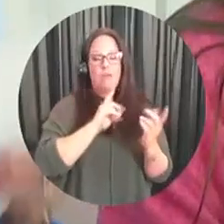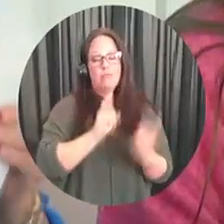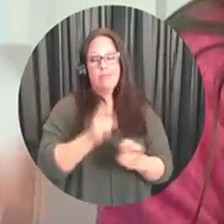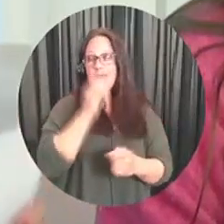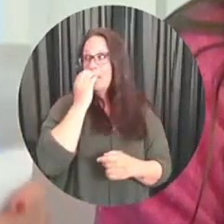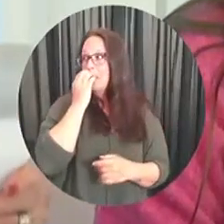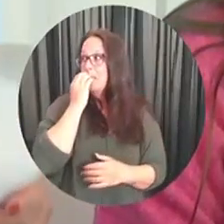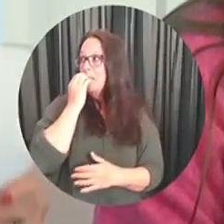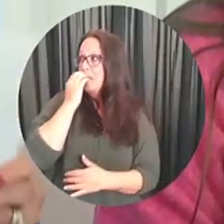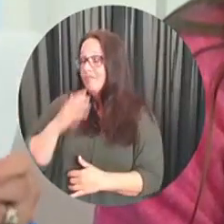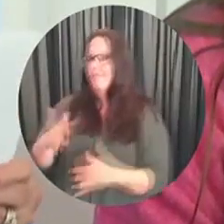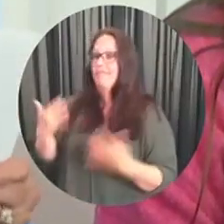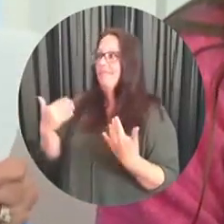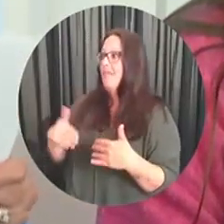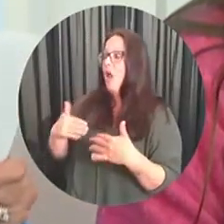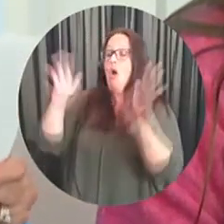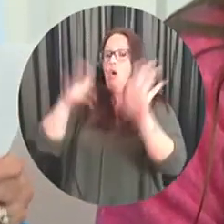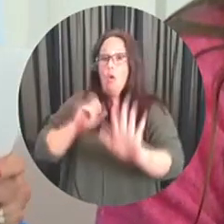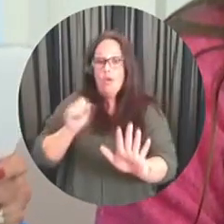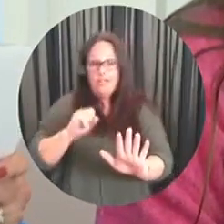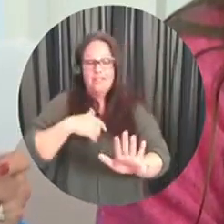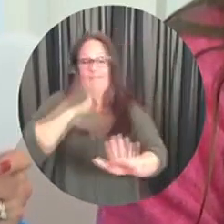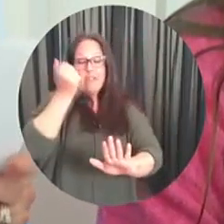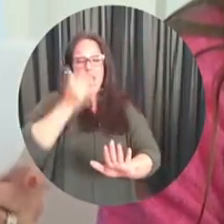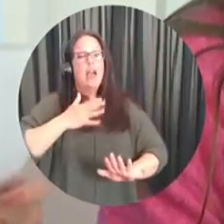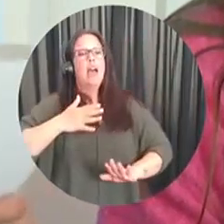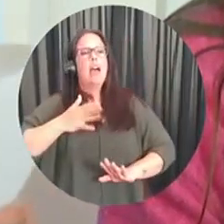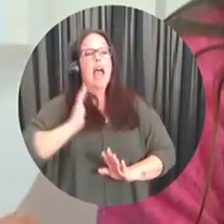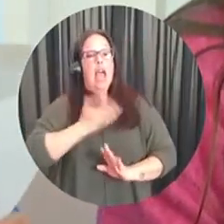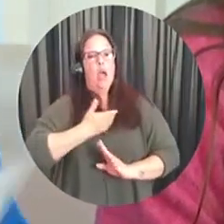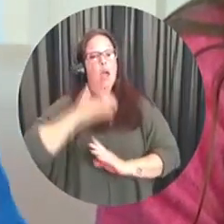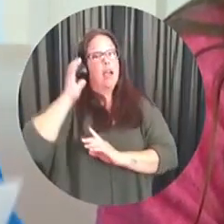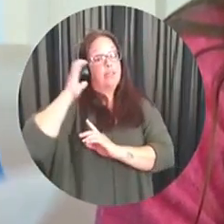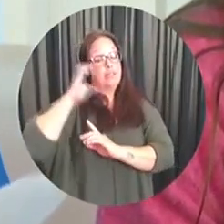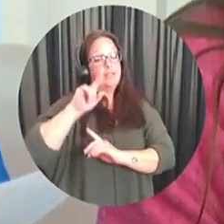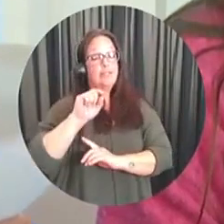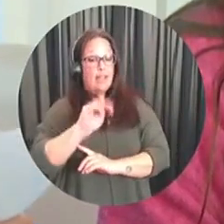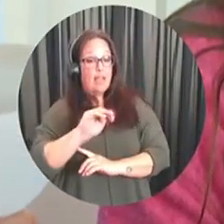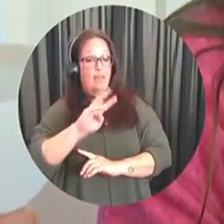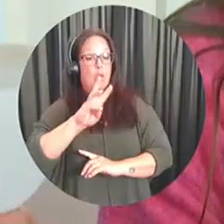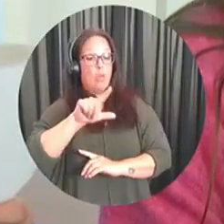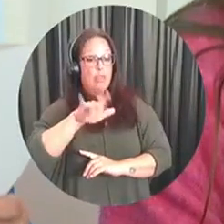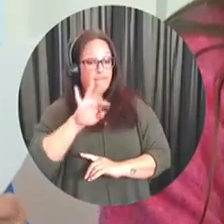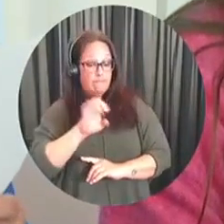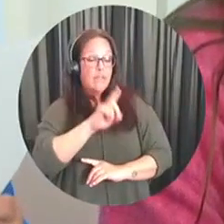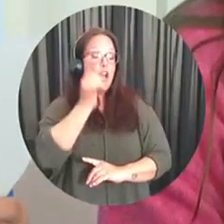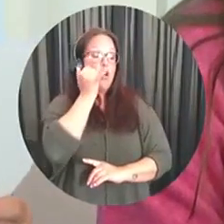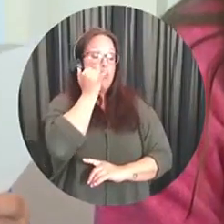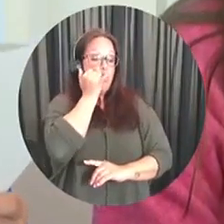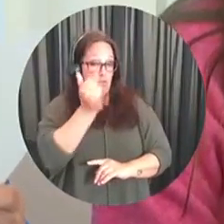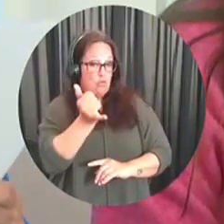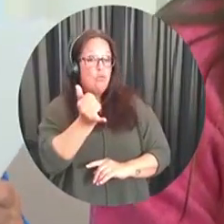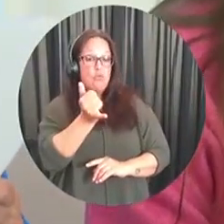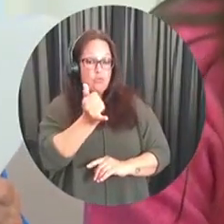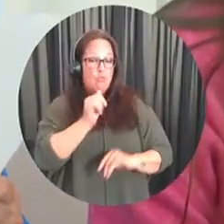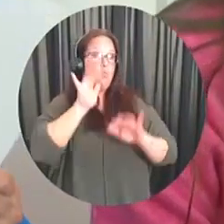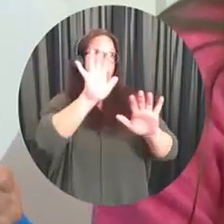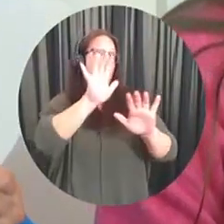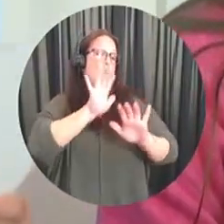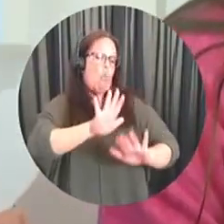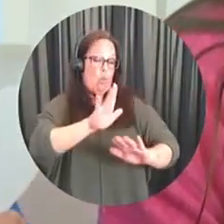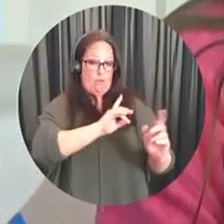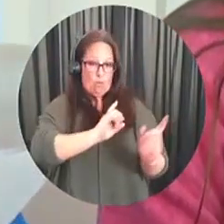gosh, yes. Our cousin, Tom Wolf, he phoned in a wonderful